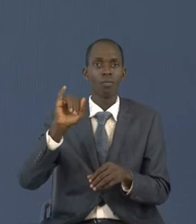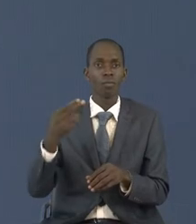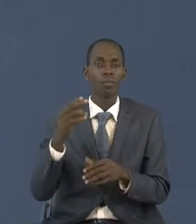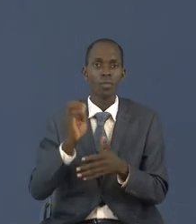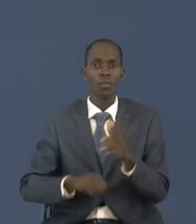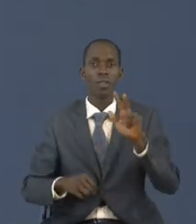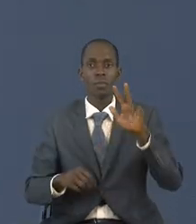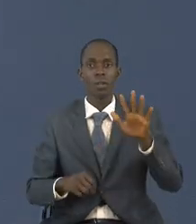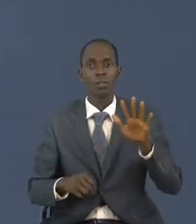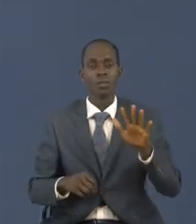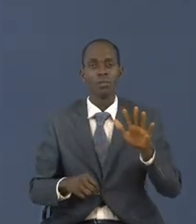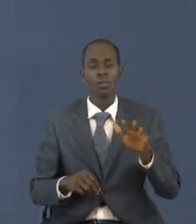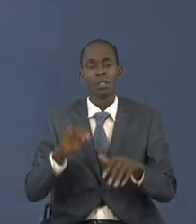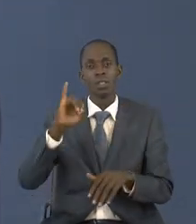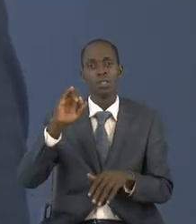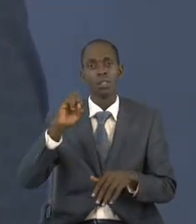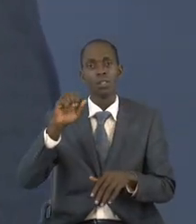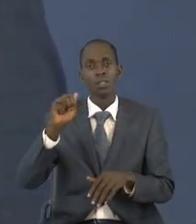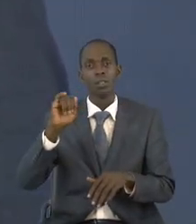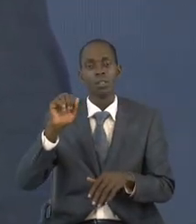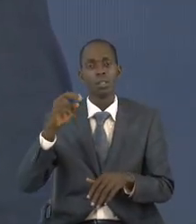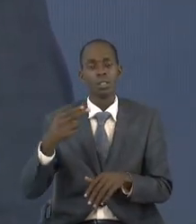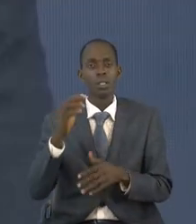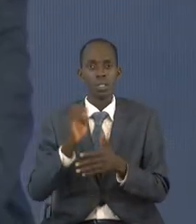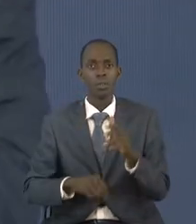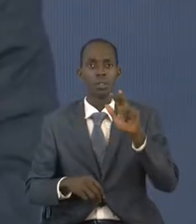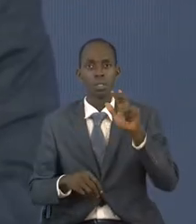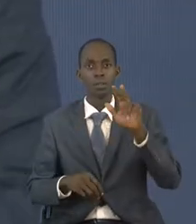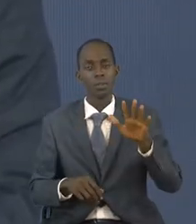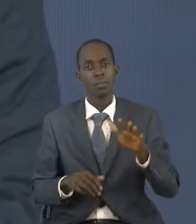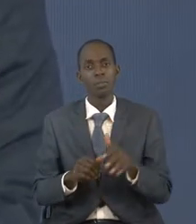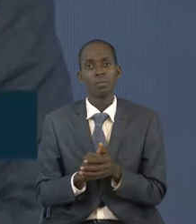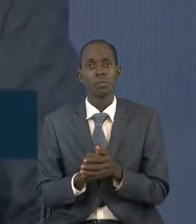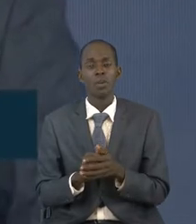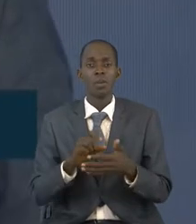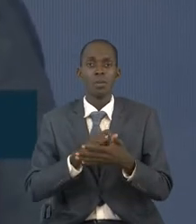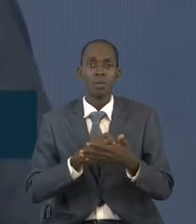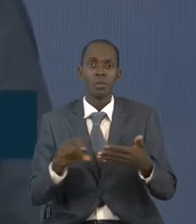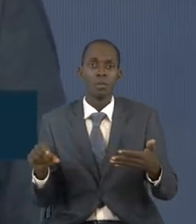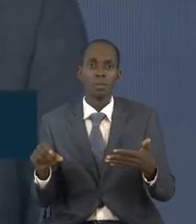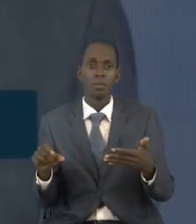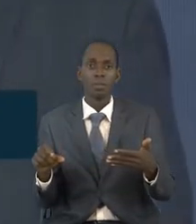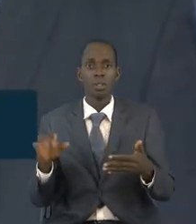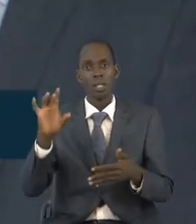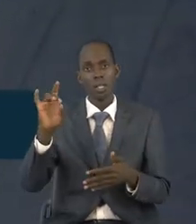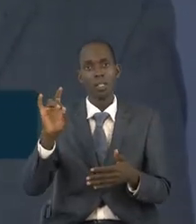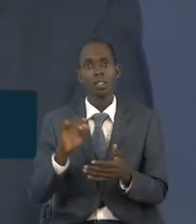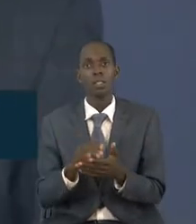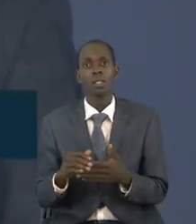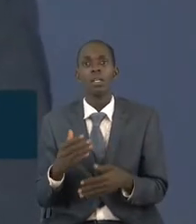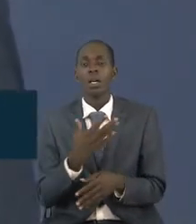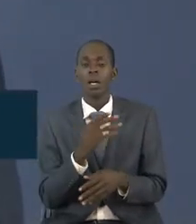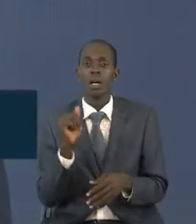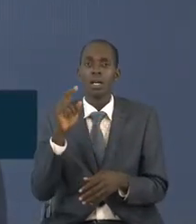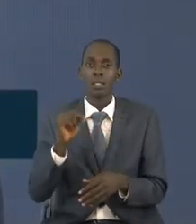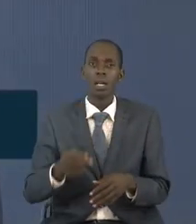35. Isaiah chapter 35, I'm reading from verse 8. And a highway shall